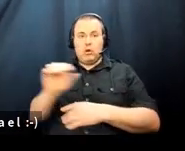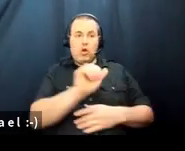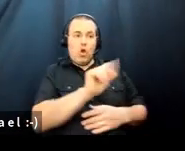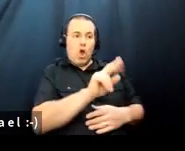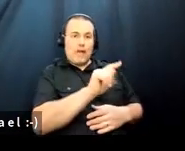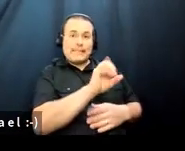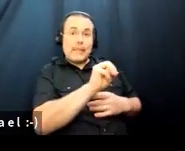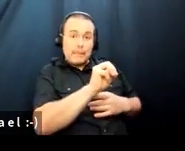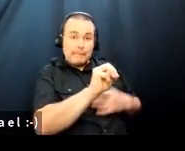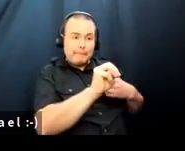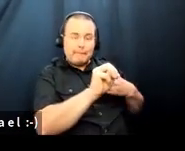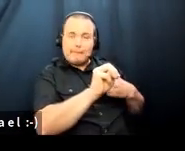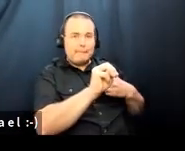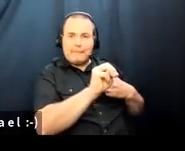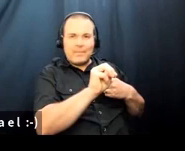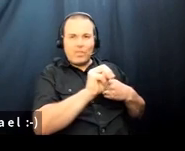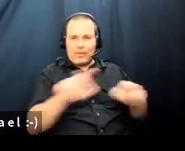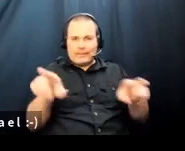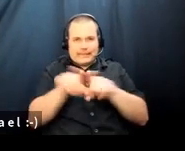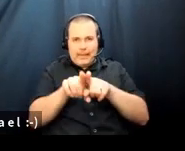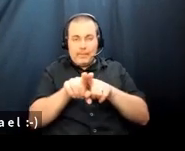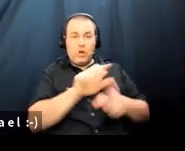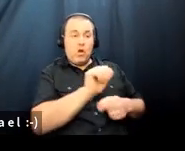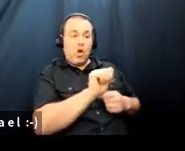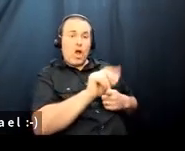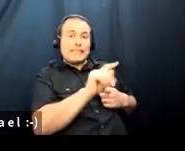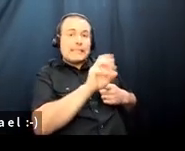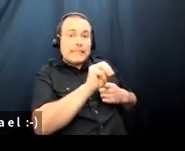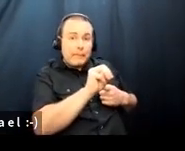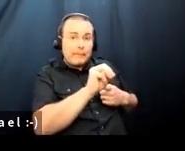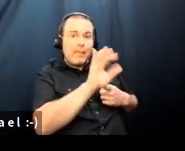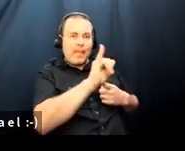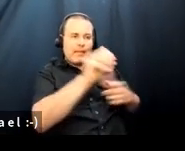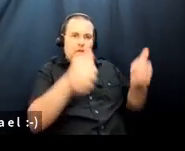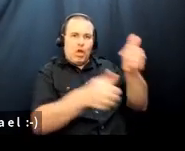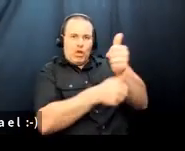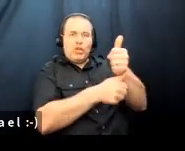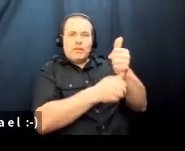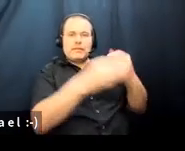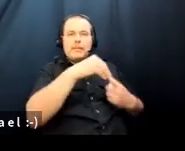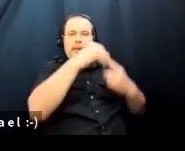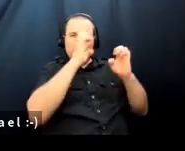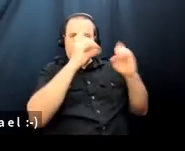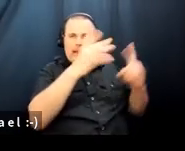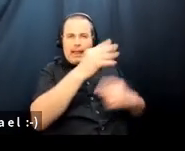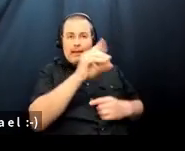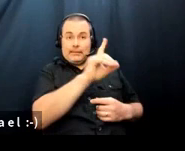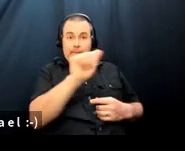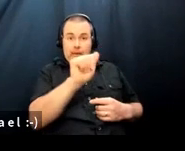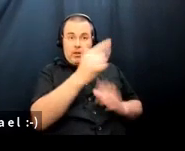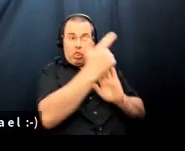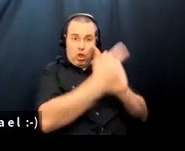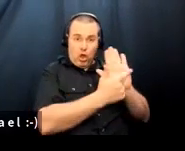a category under special education and disability law, whereas